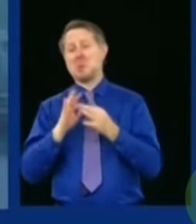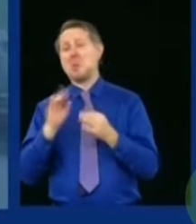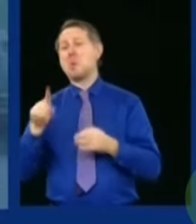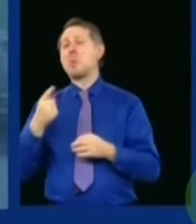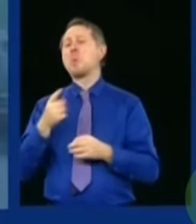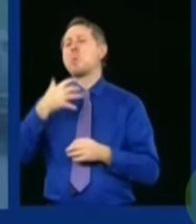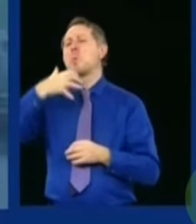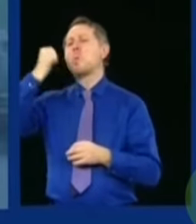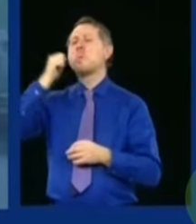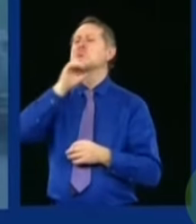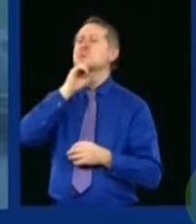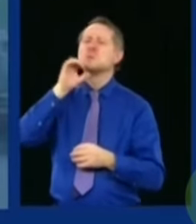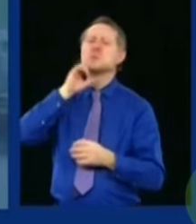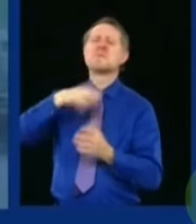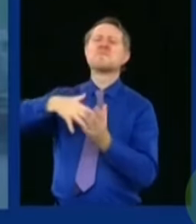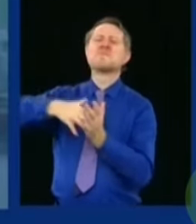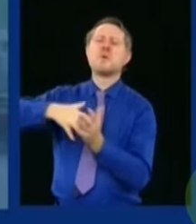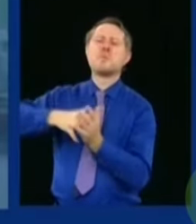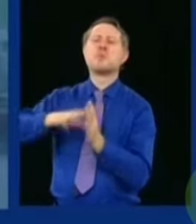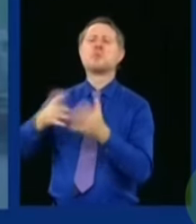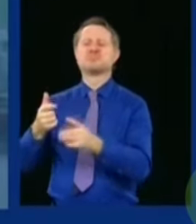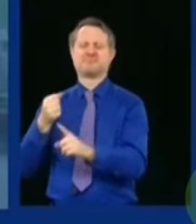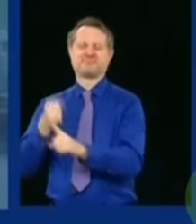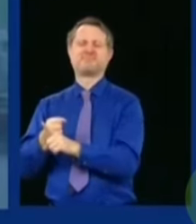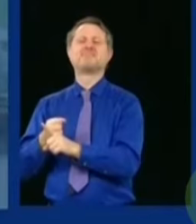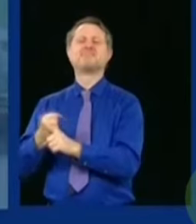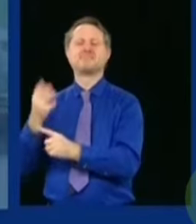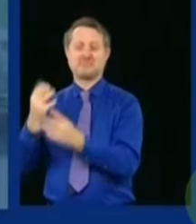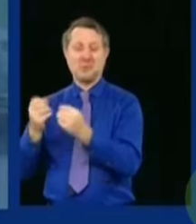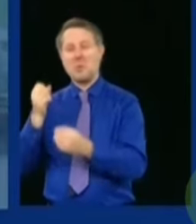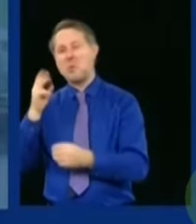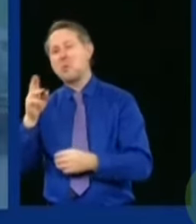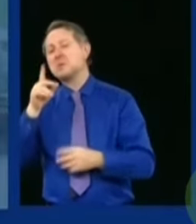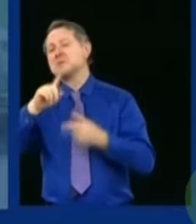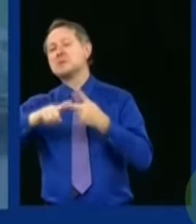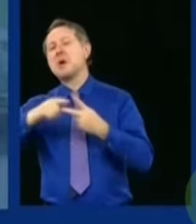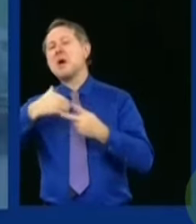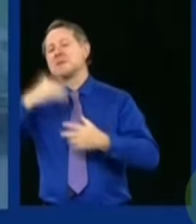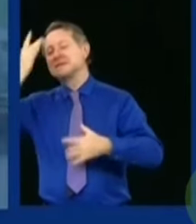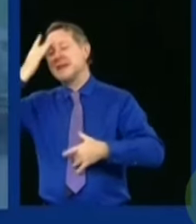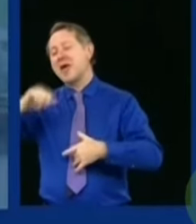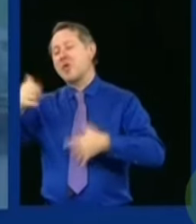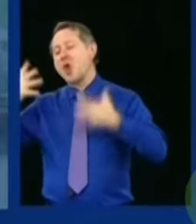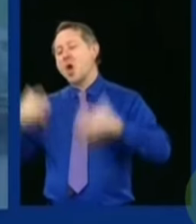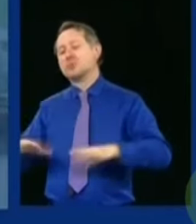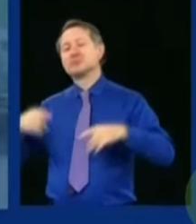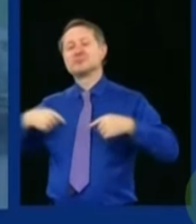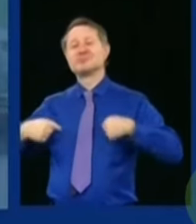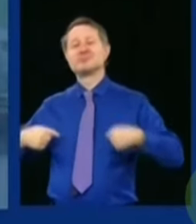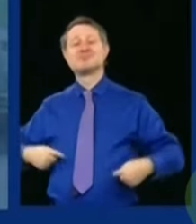senior citizens, comorbidities. Yeah, but then how do you lose a 40-year-old who had no